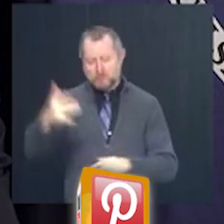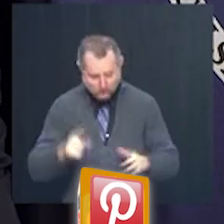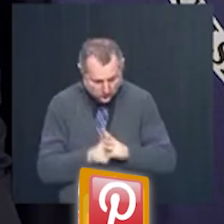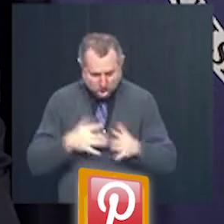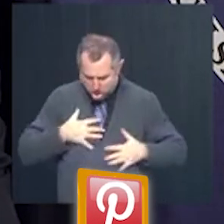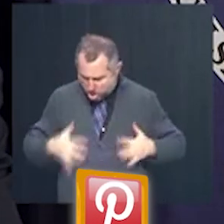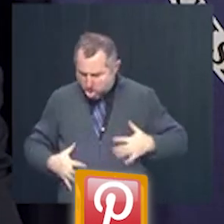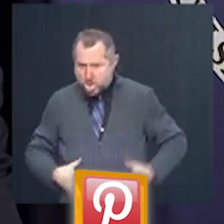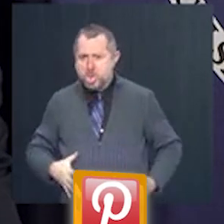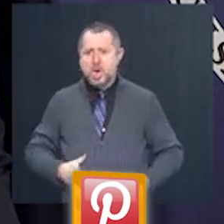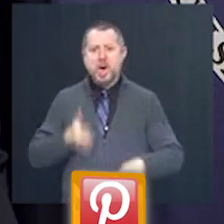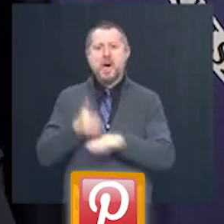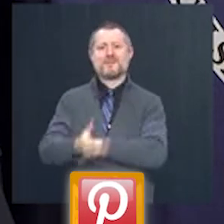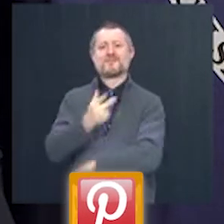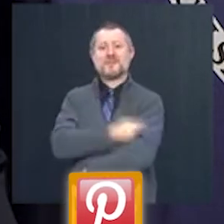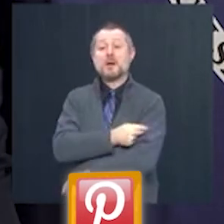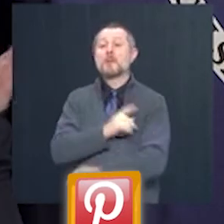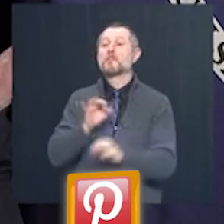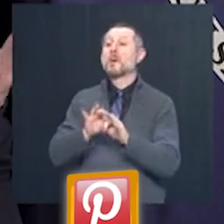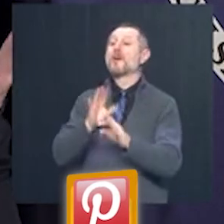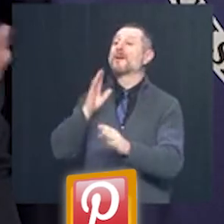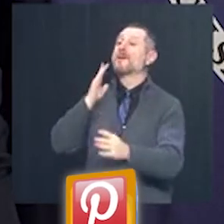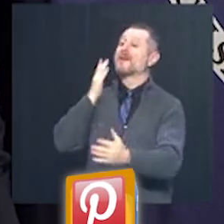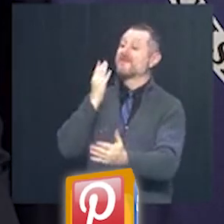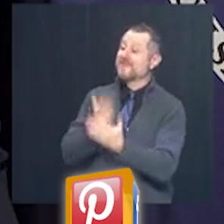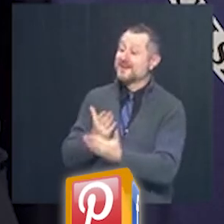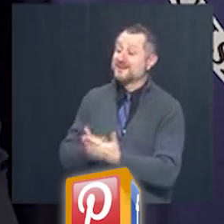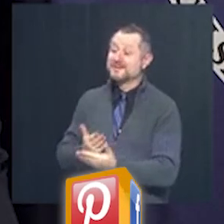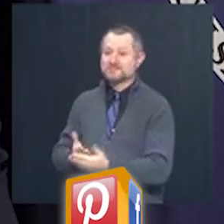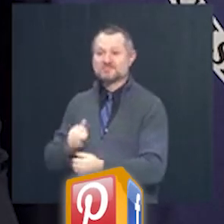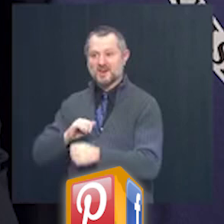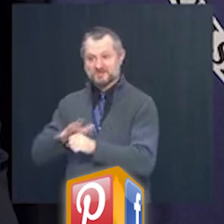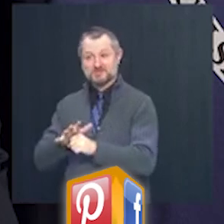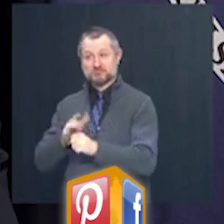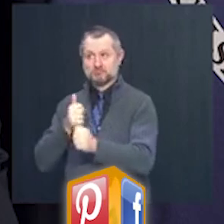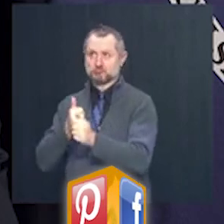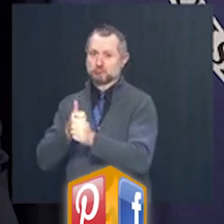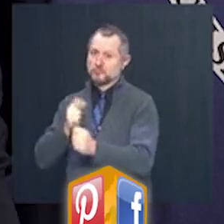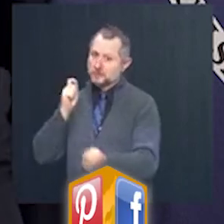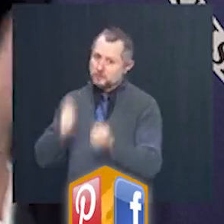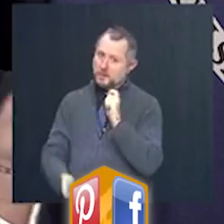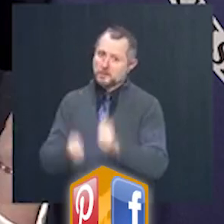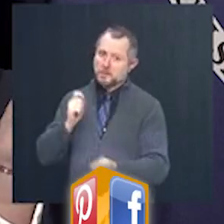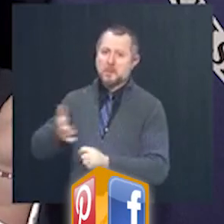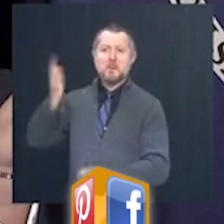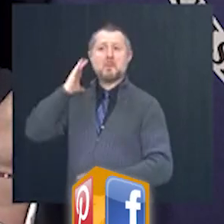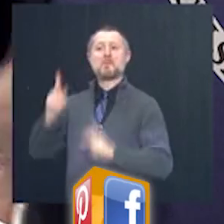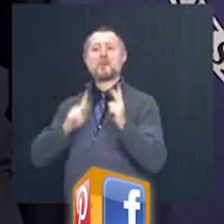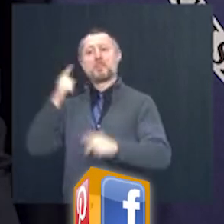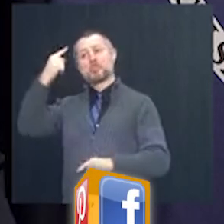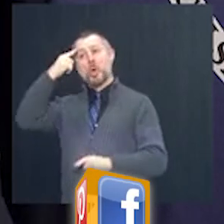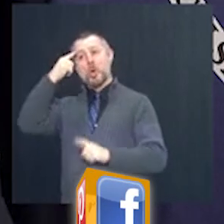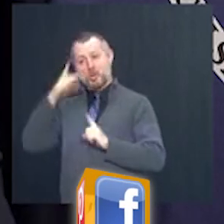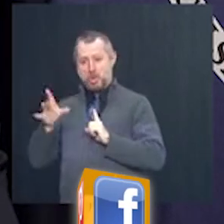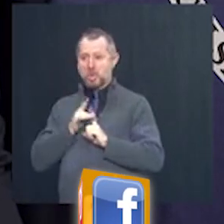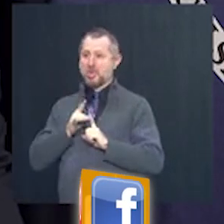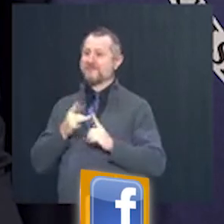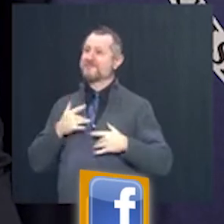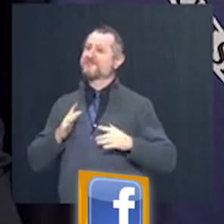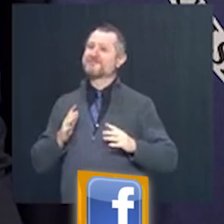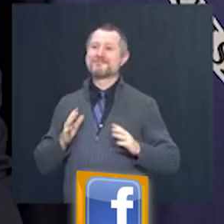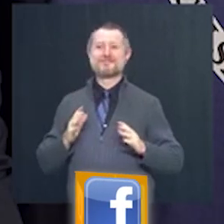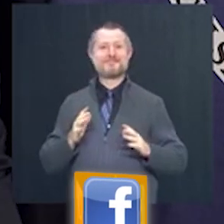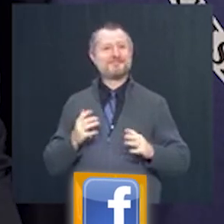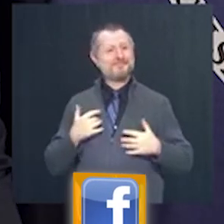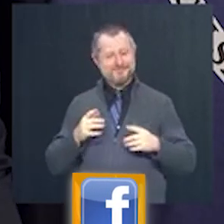has been changing all the time now. There are long-term effects. I thought once COVID was over, it was over. Now maybe it's not over.